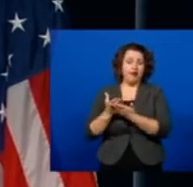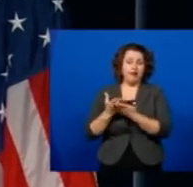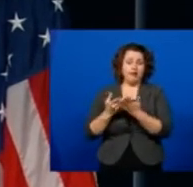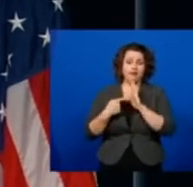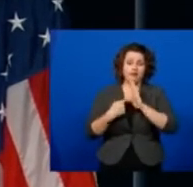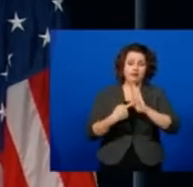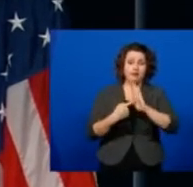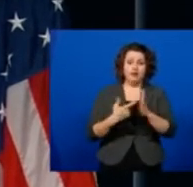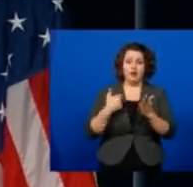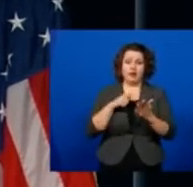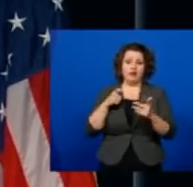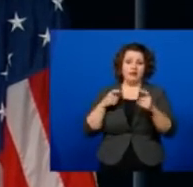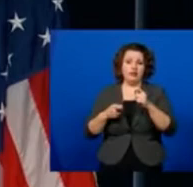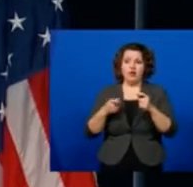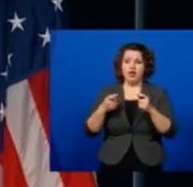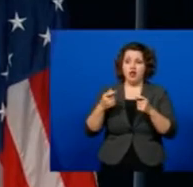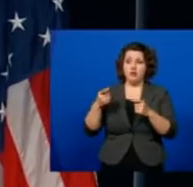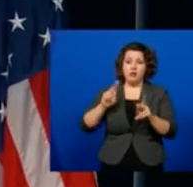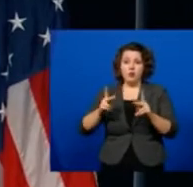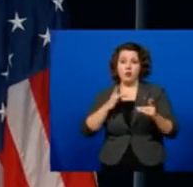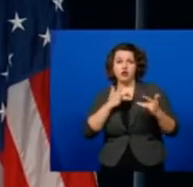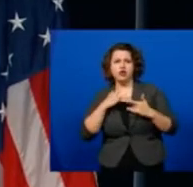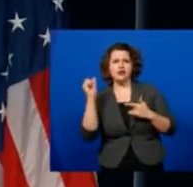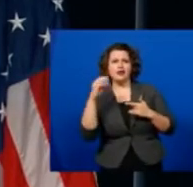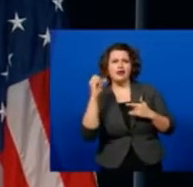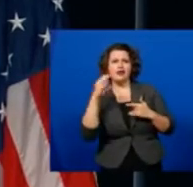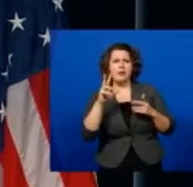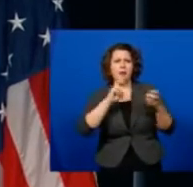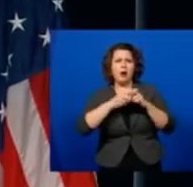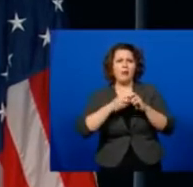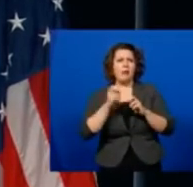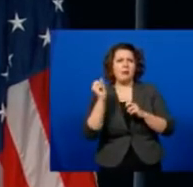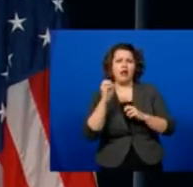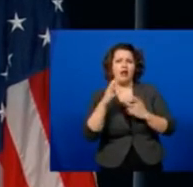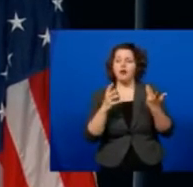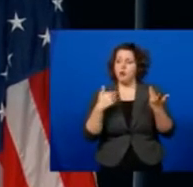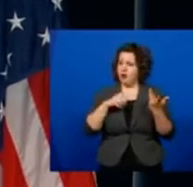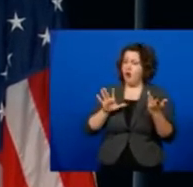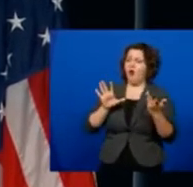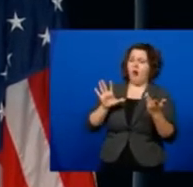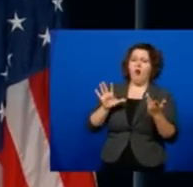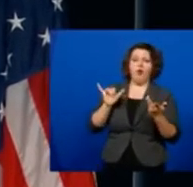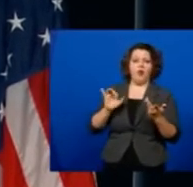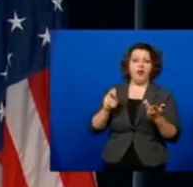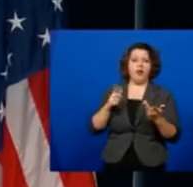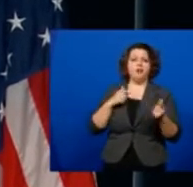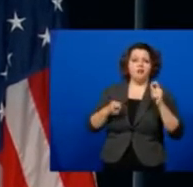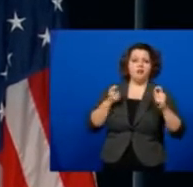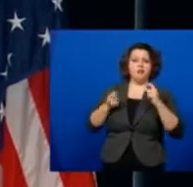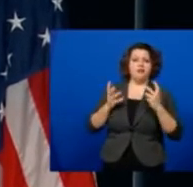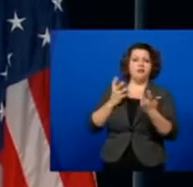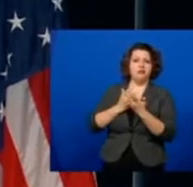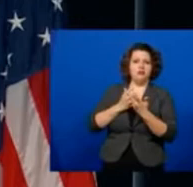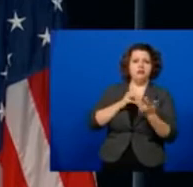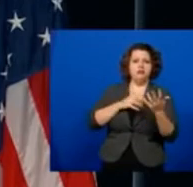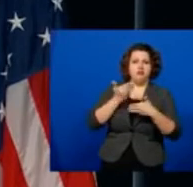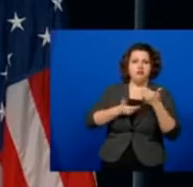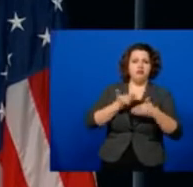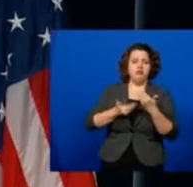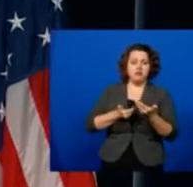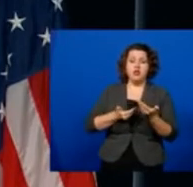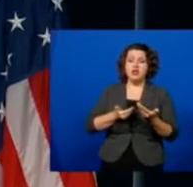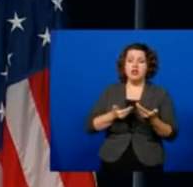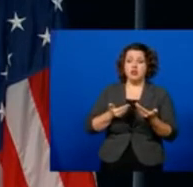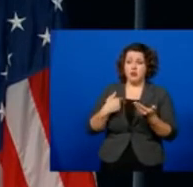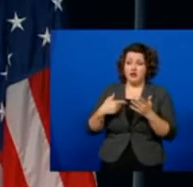we've updated it as we've heard concerns or issues from Iowans on things that they wanted to see reflected on the website.